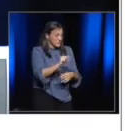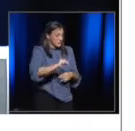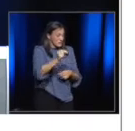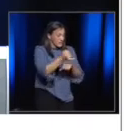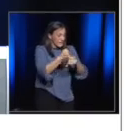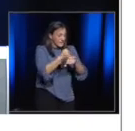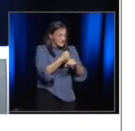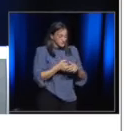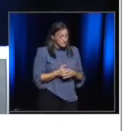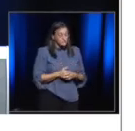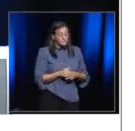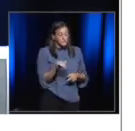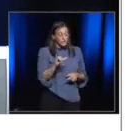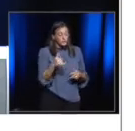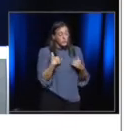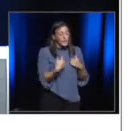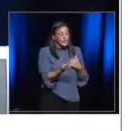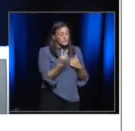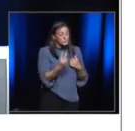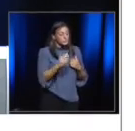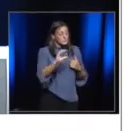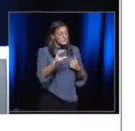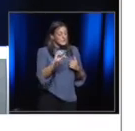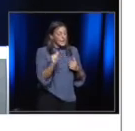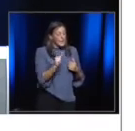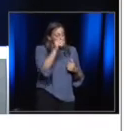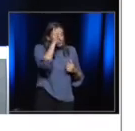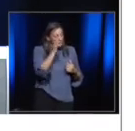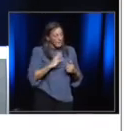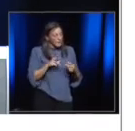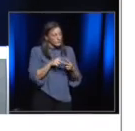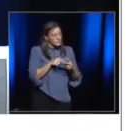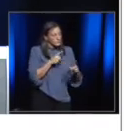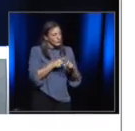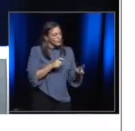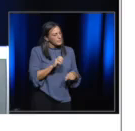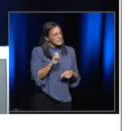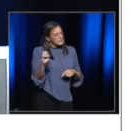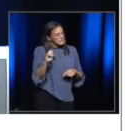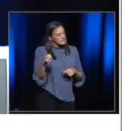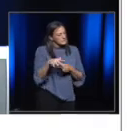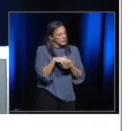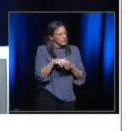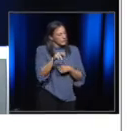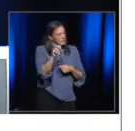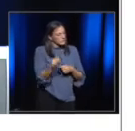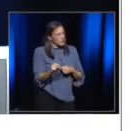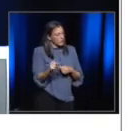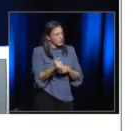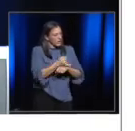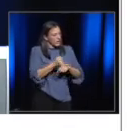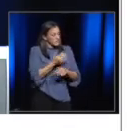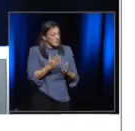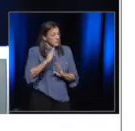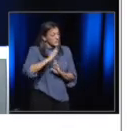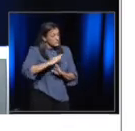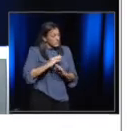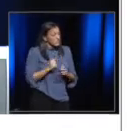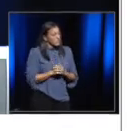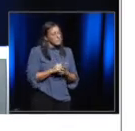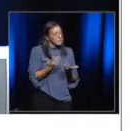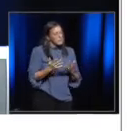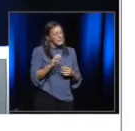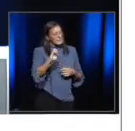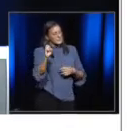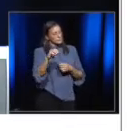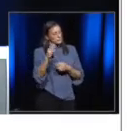We also have had 2 CA males who come from the east coast of the South Island, or maybe the top, but eastern side